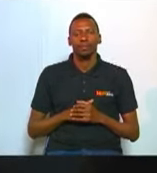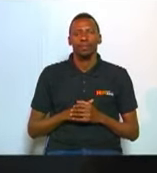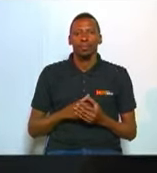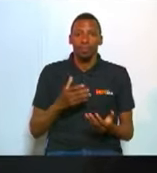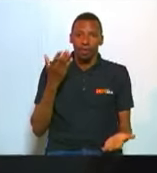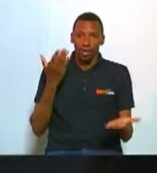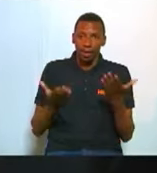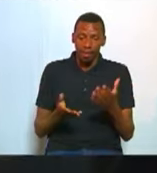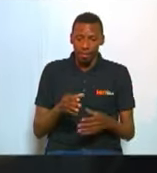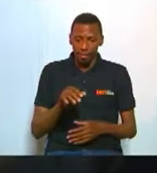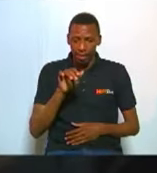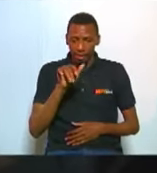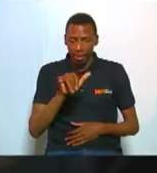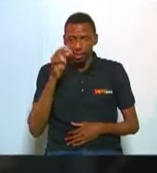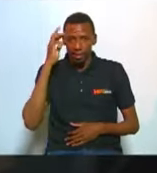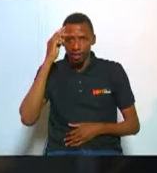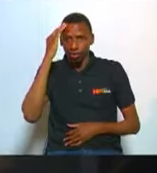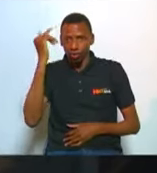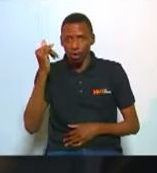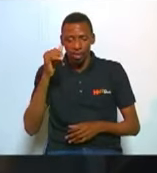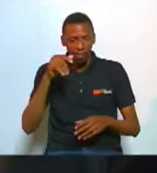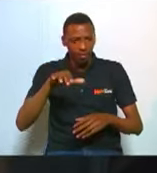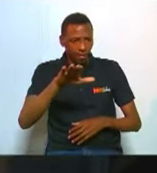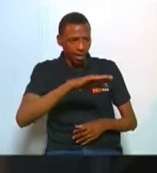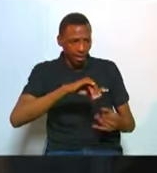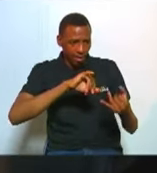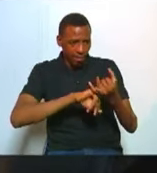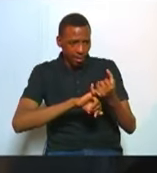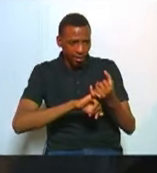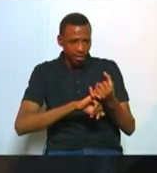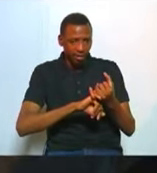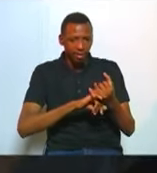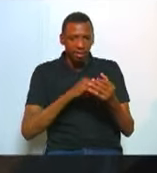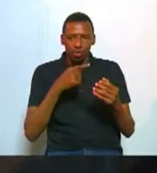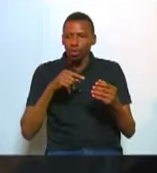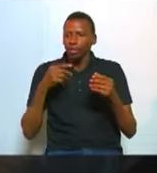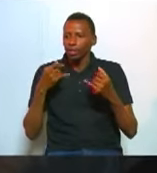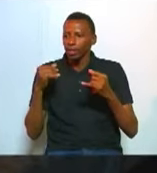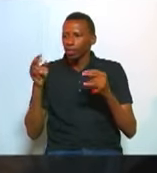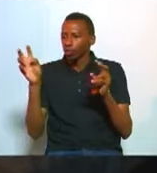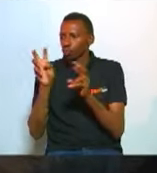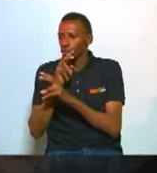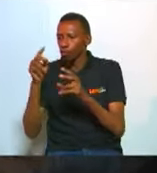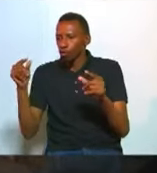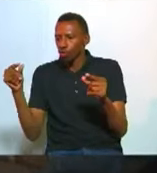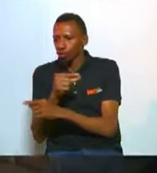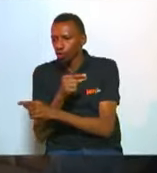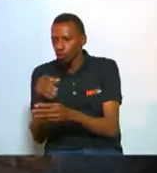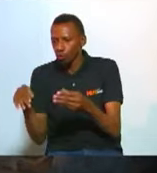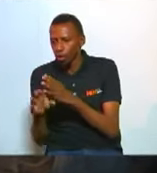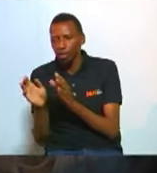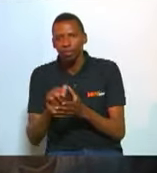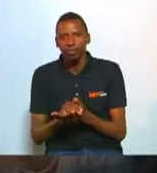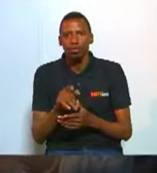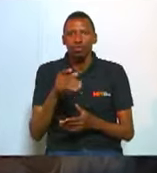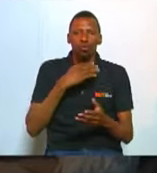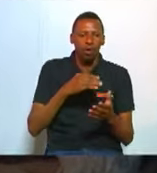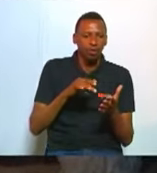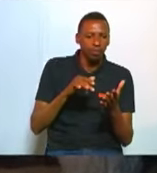Maybe that's why when it comes to marriage, we find shortcuts. You want to calculate.